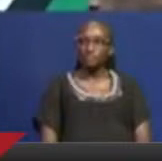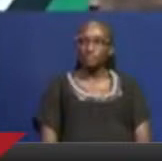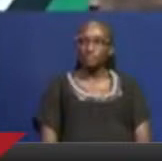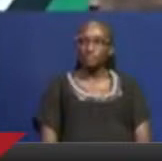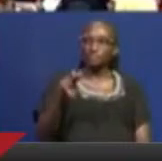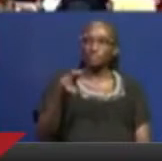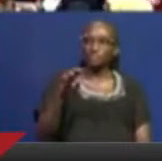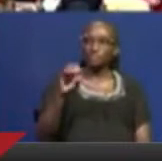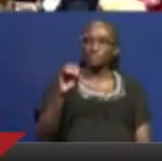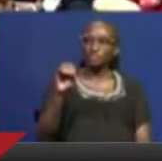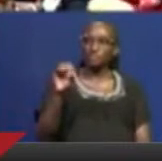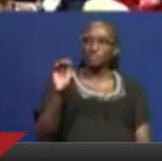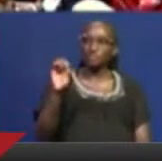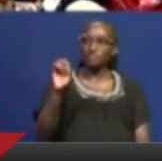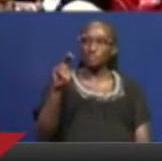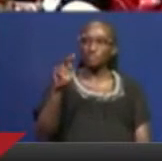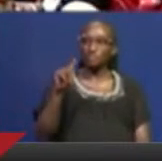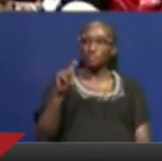Bobasi, Innocent Obiri.